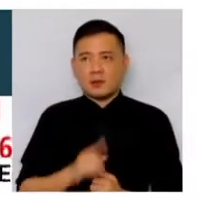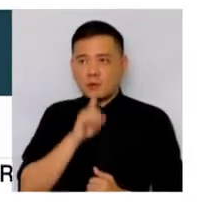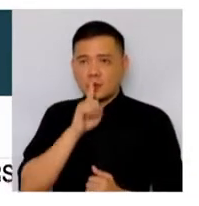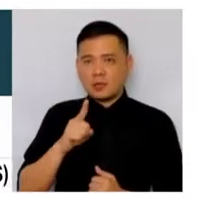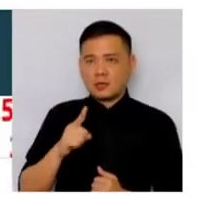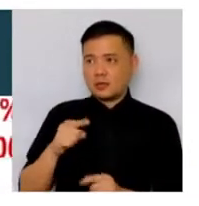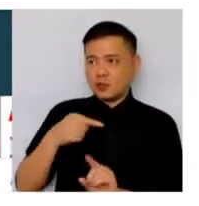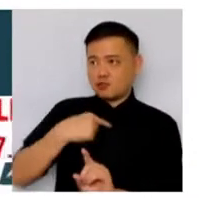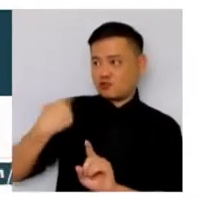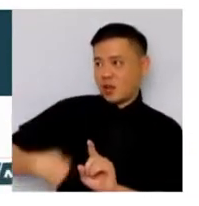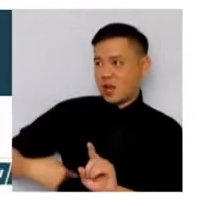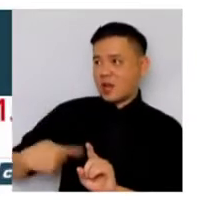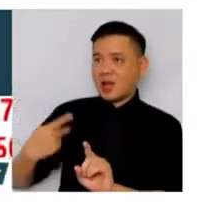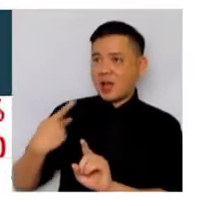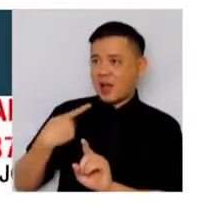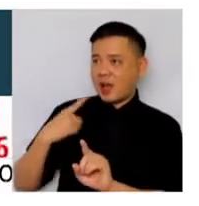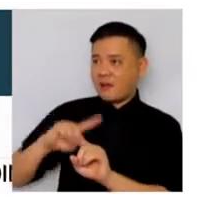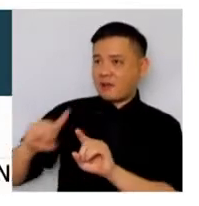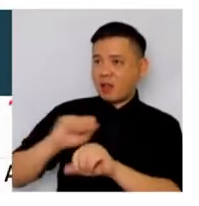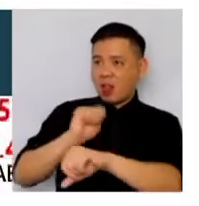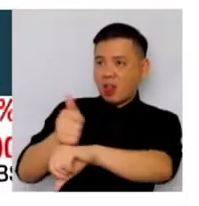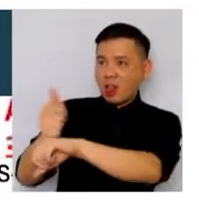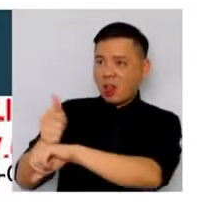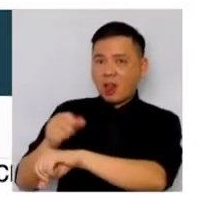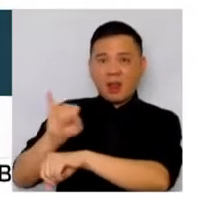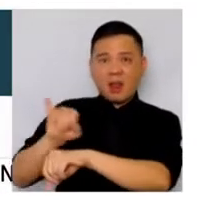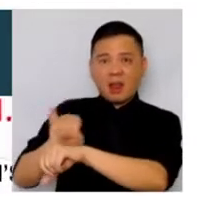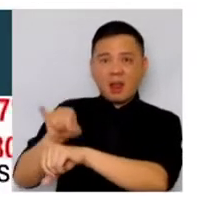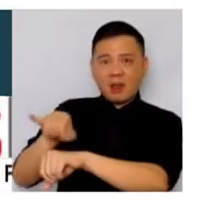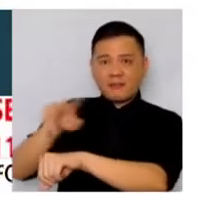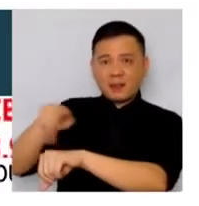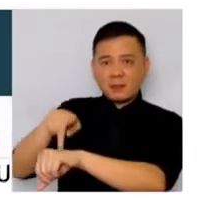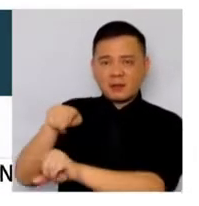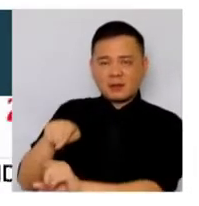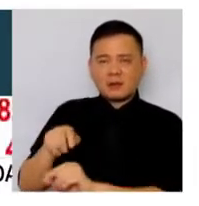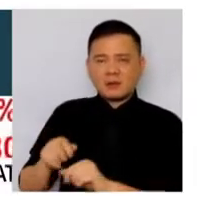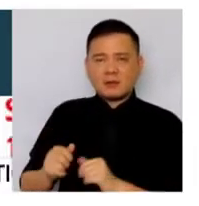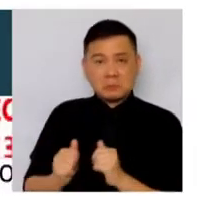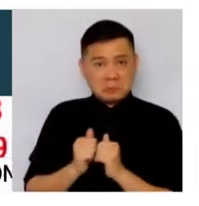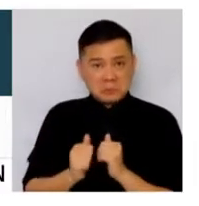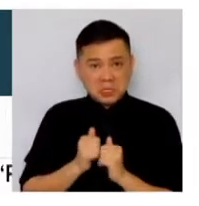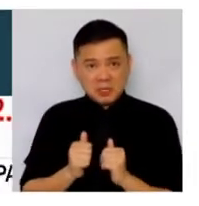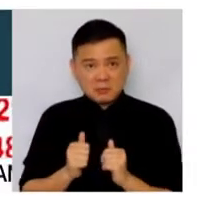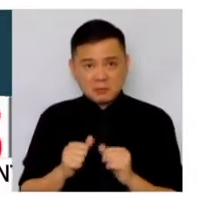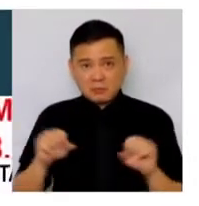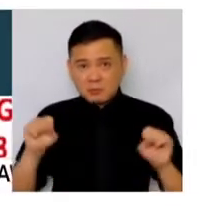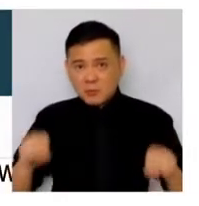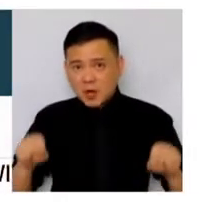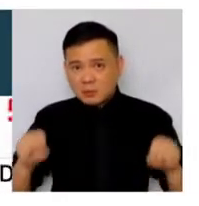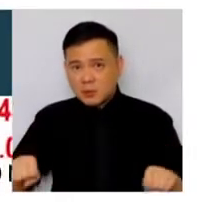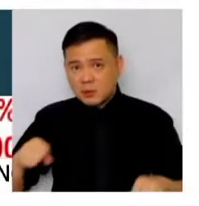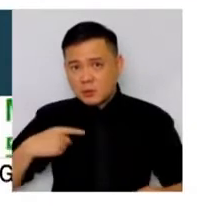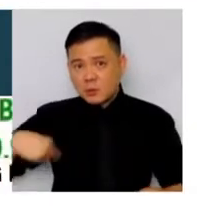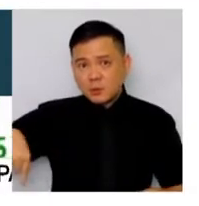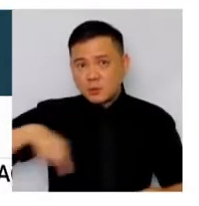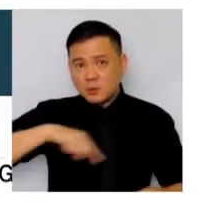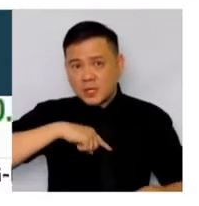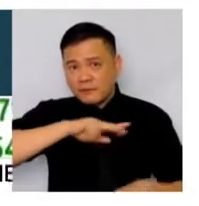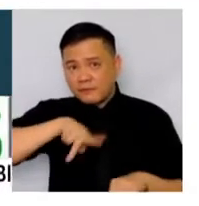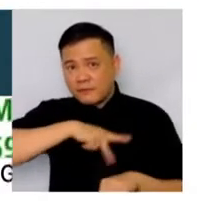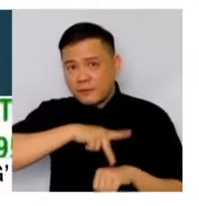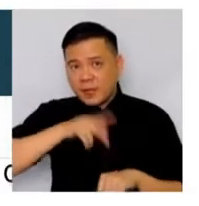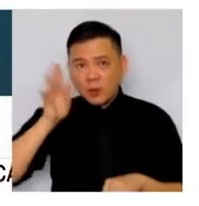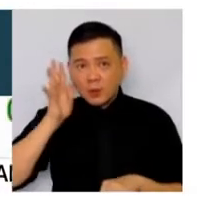in the West Philippine Sea, if it does amount to that, do you think that it's highly possible that we also will be part of the